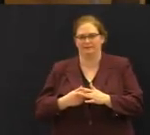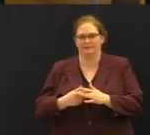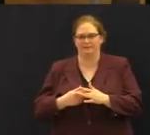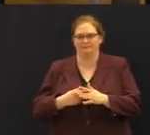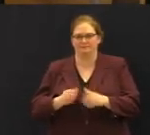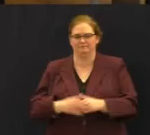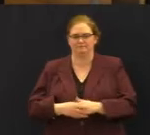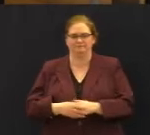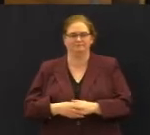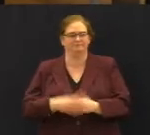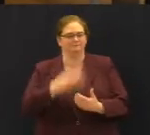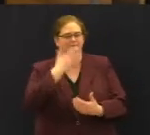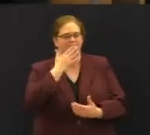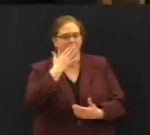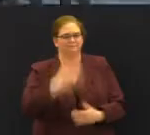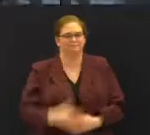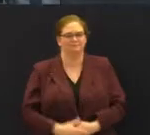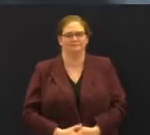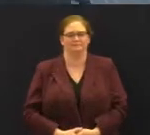thank you. Terrific. Thanks.